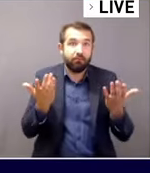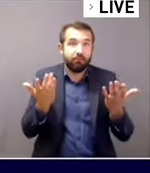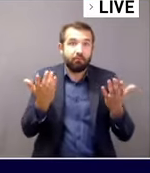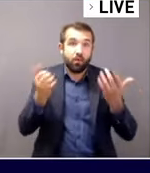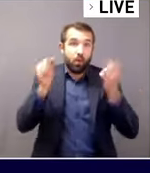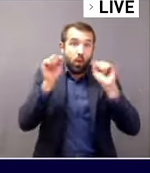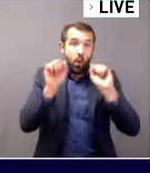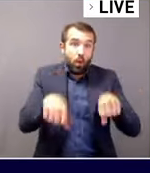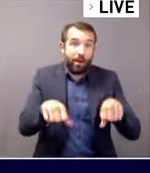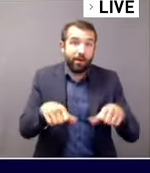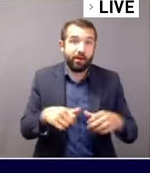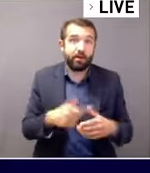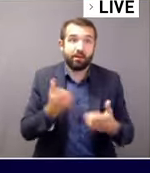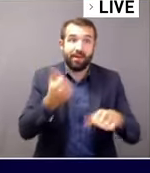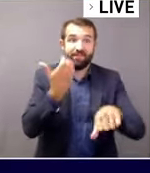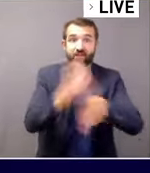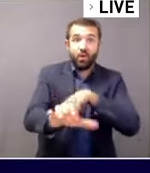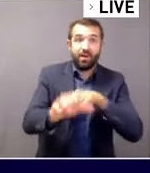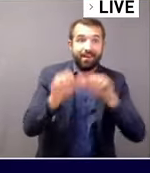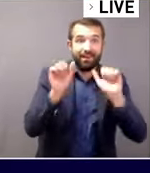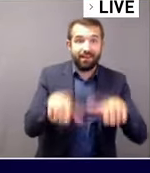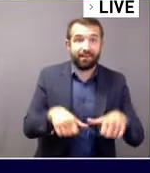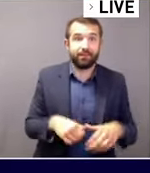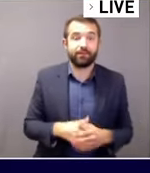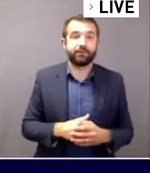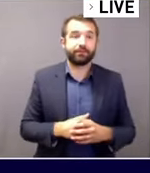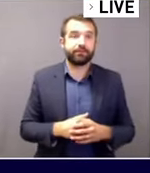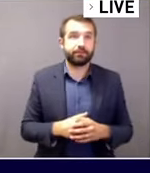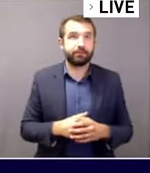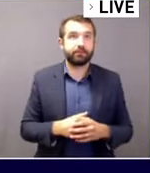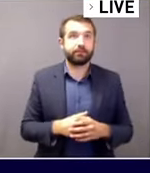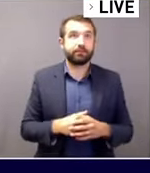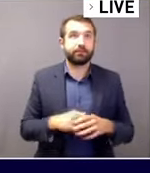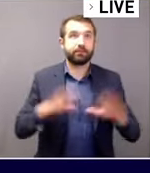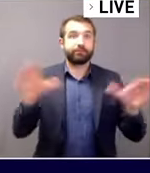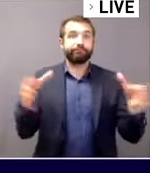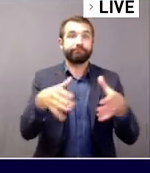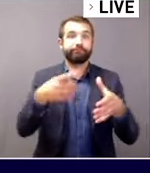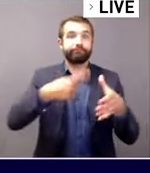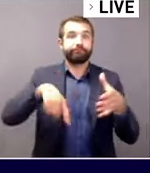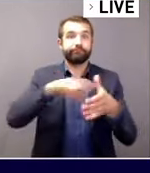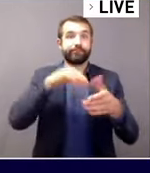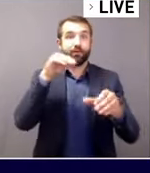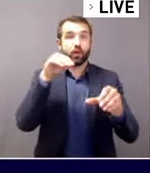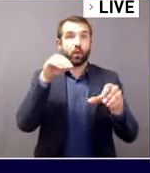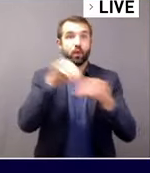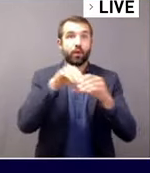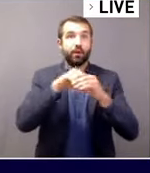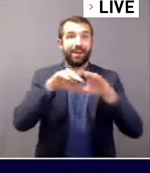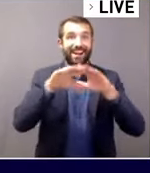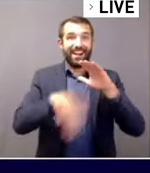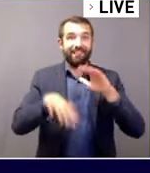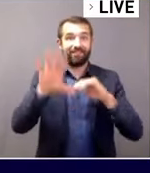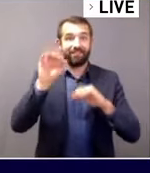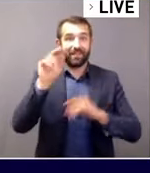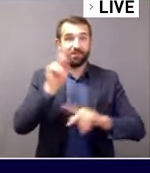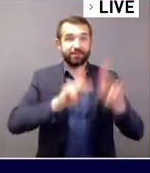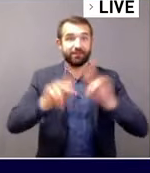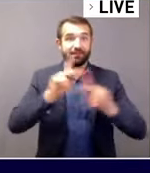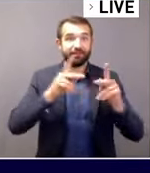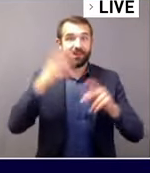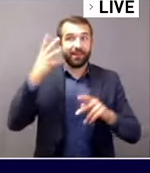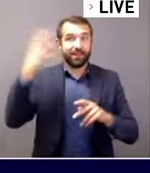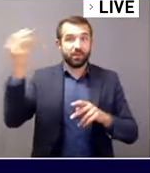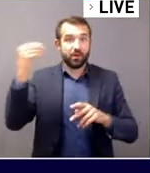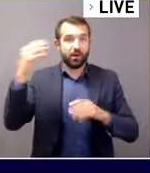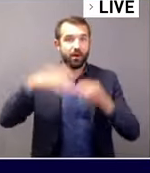whether it is the gathering limit, which stands at 50 people indoors or 100 people outdoors, or the requirement to